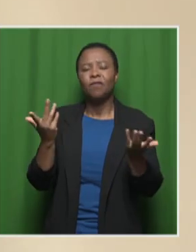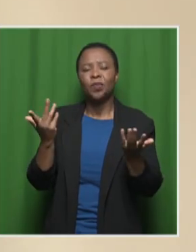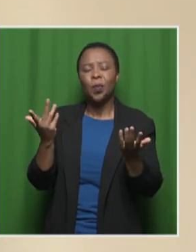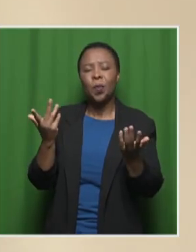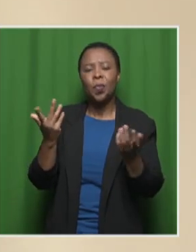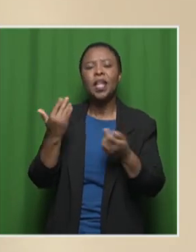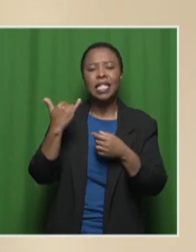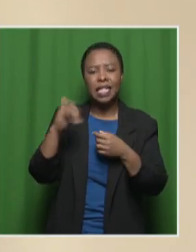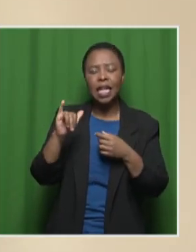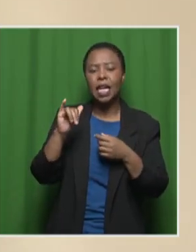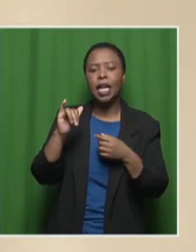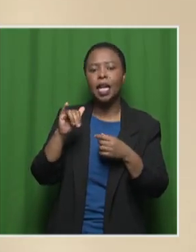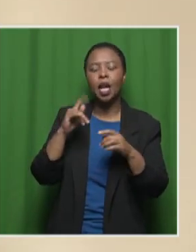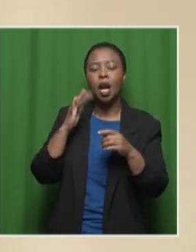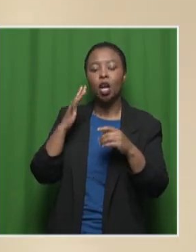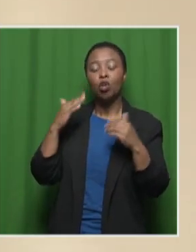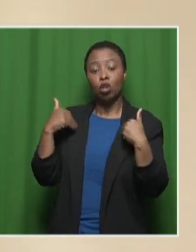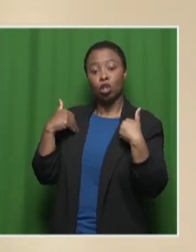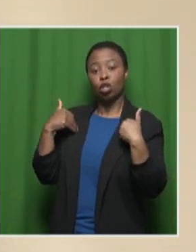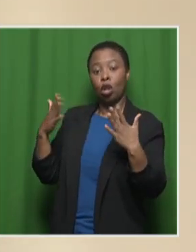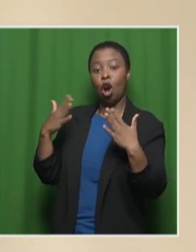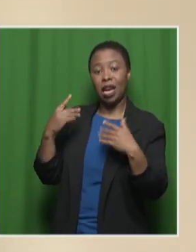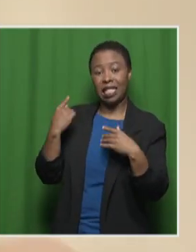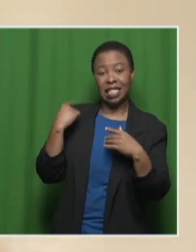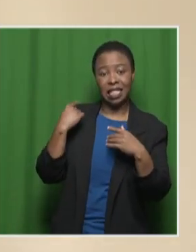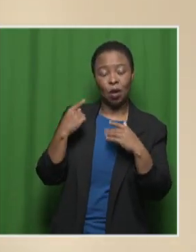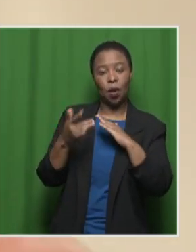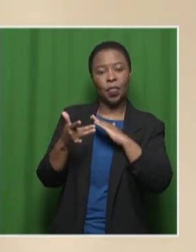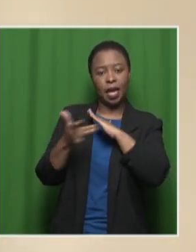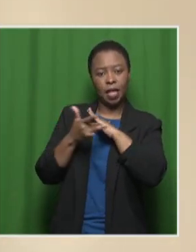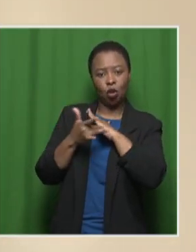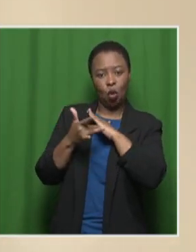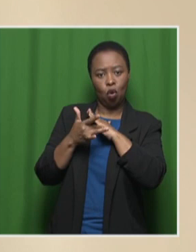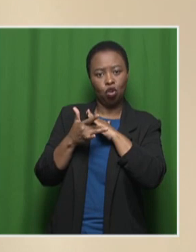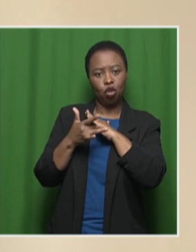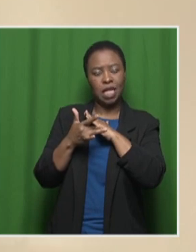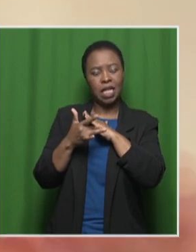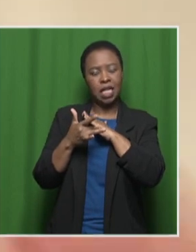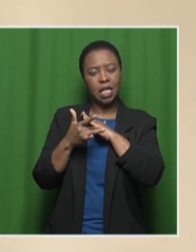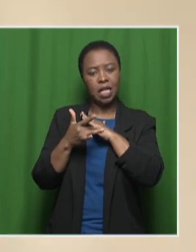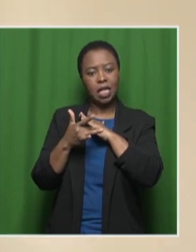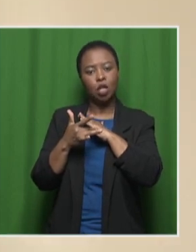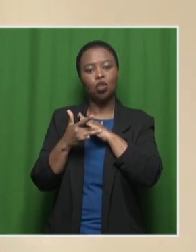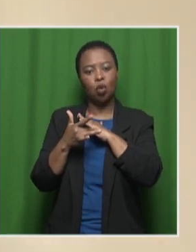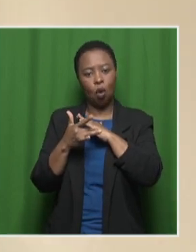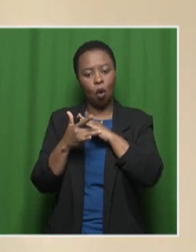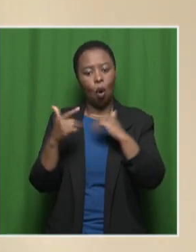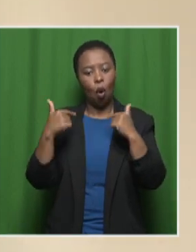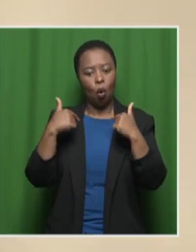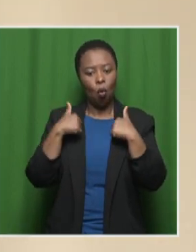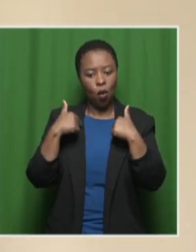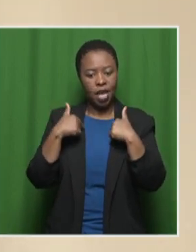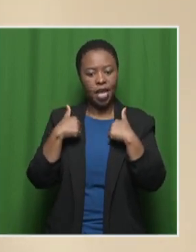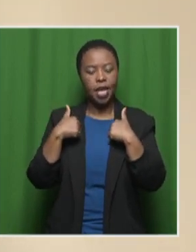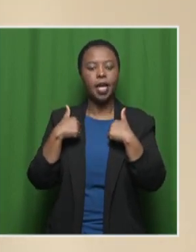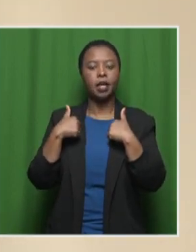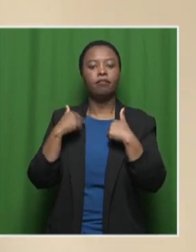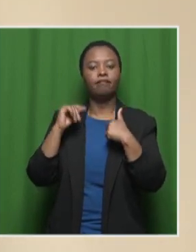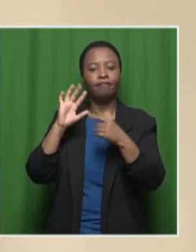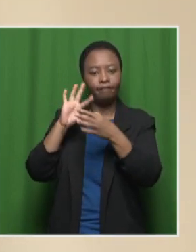return to our roots with technology, in that it's allowing us to go from a mechanism of